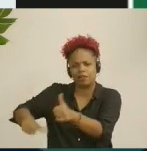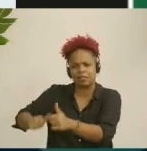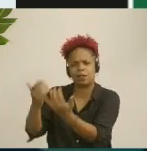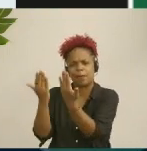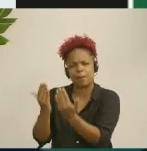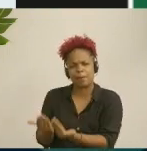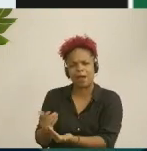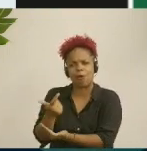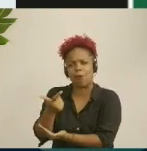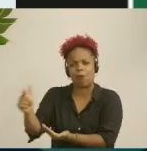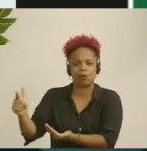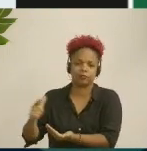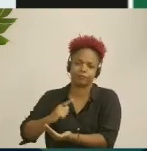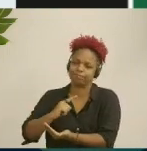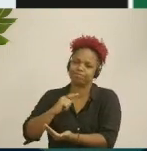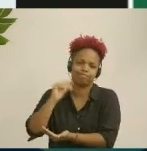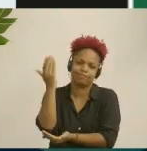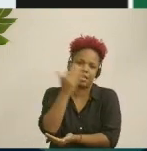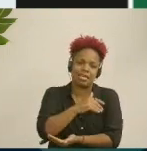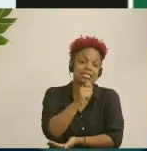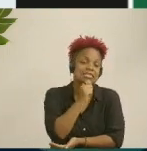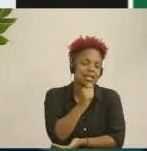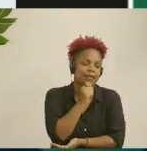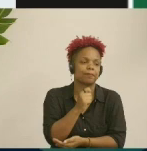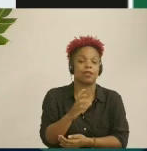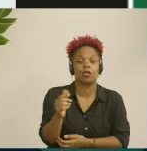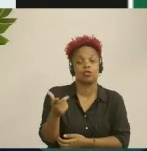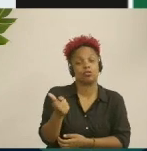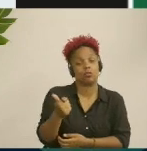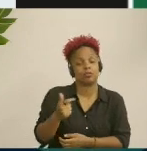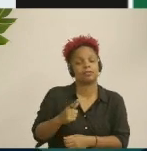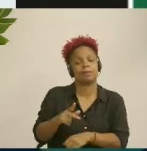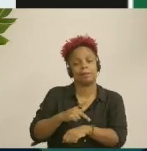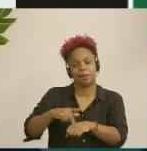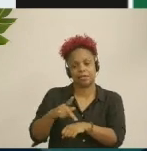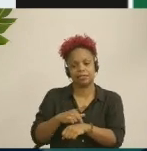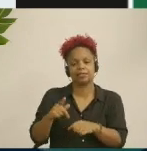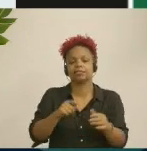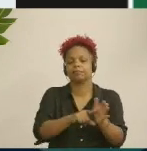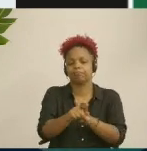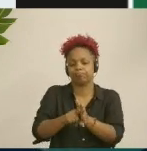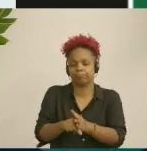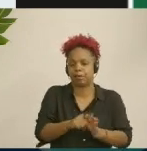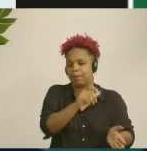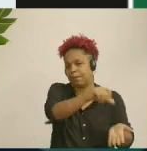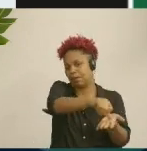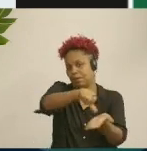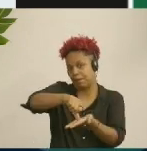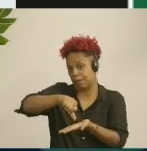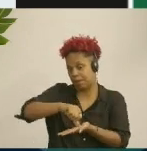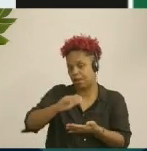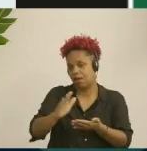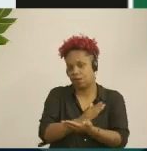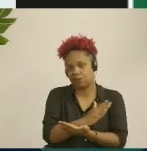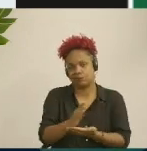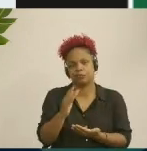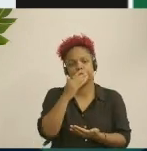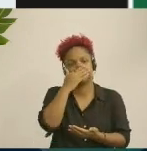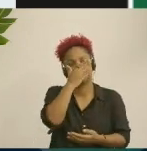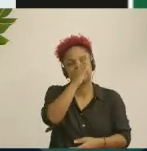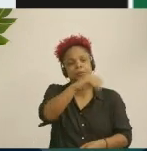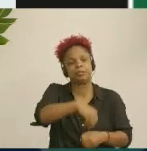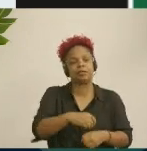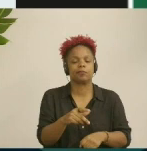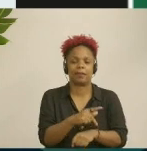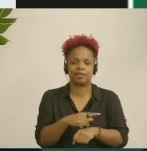12 countries currently doing this work, some focused nationally, China and South Africa, some at the subnational level, some